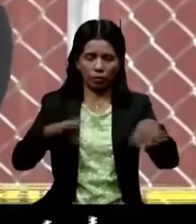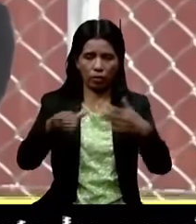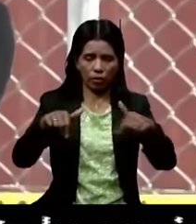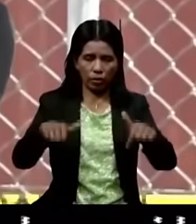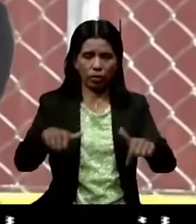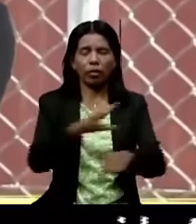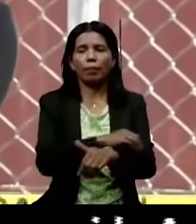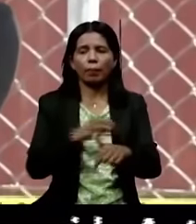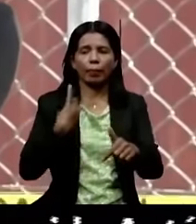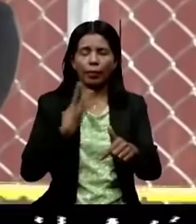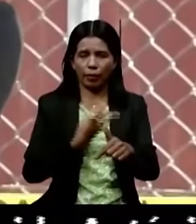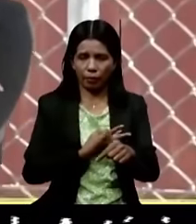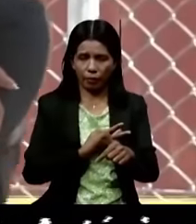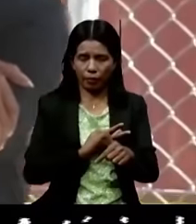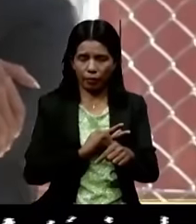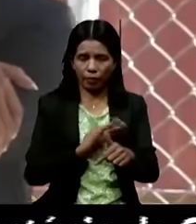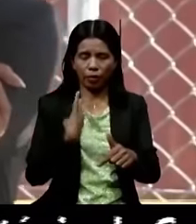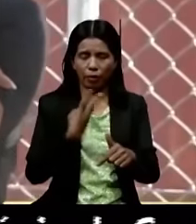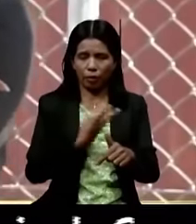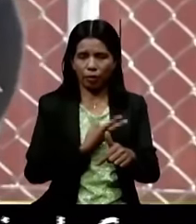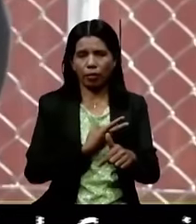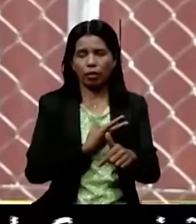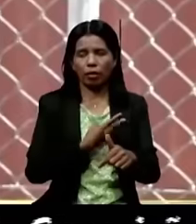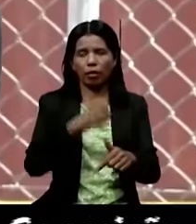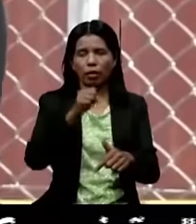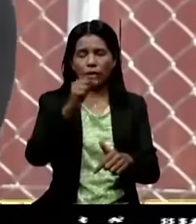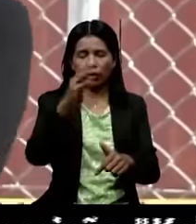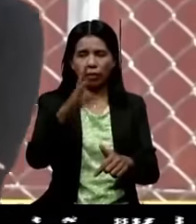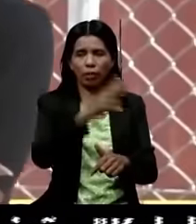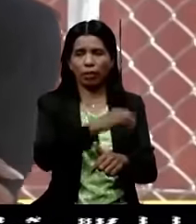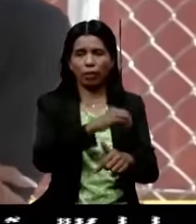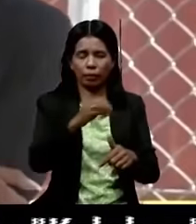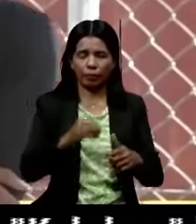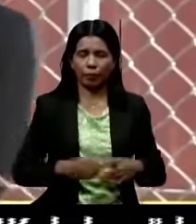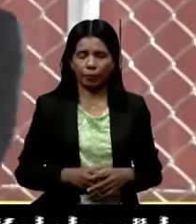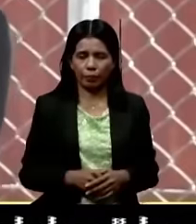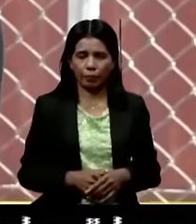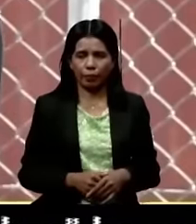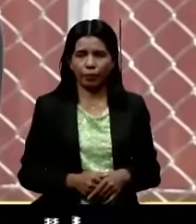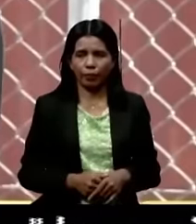the goals outlined in our SDP as soon as possible.